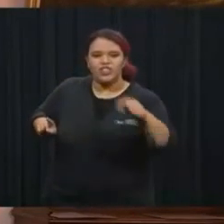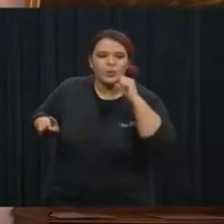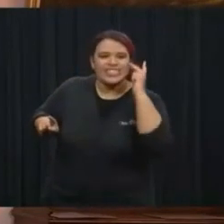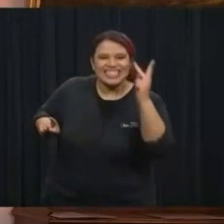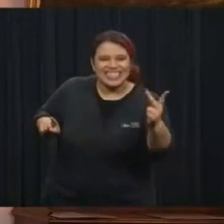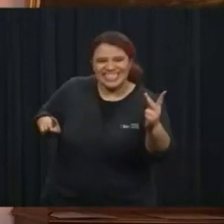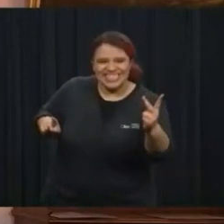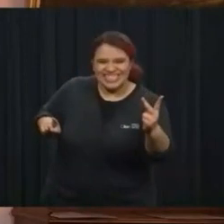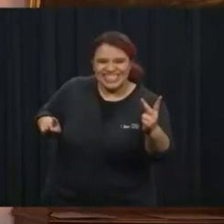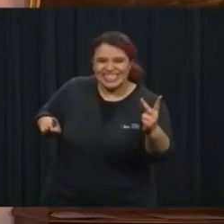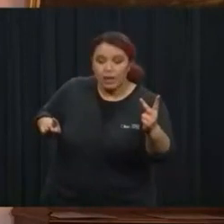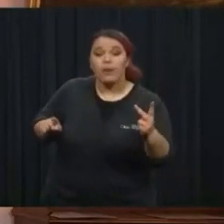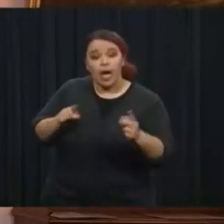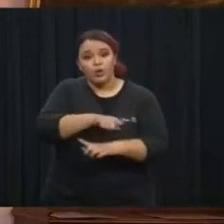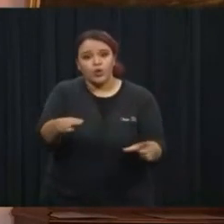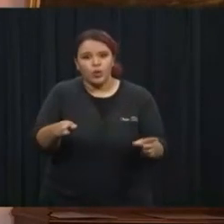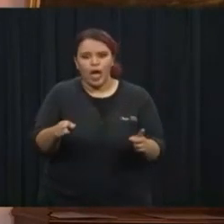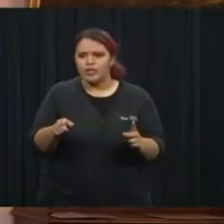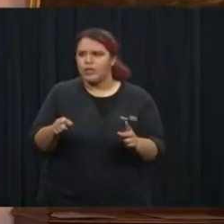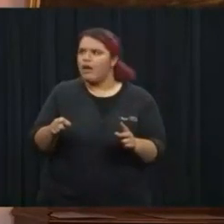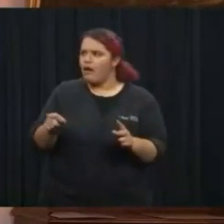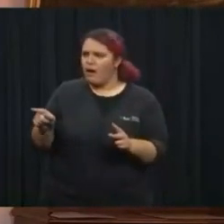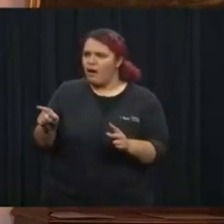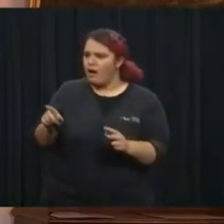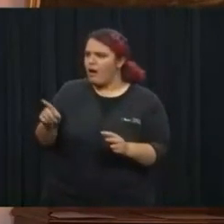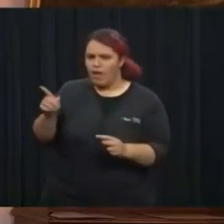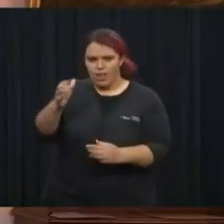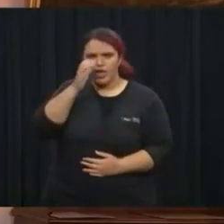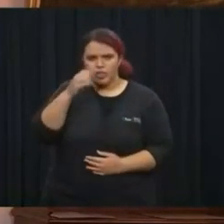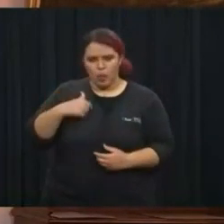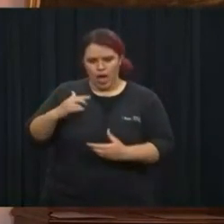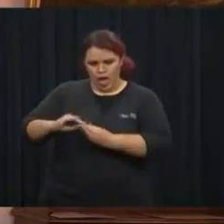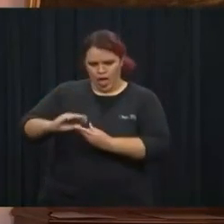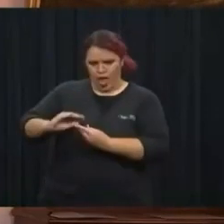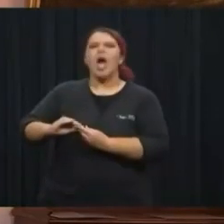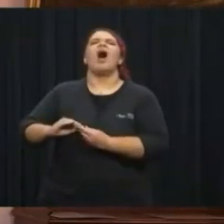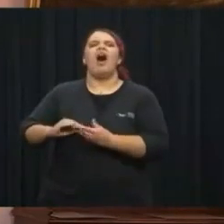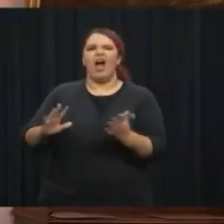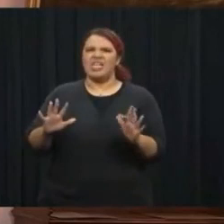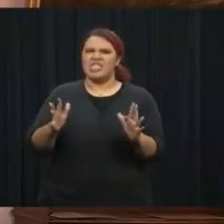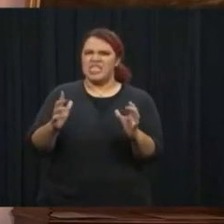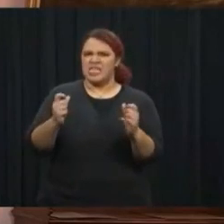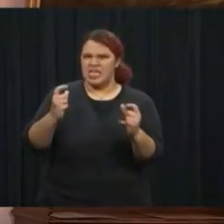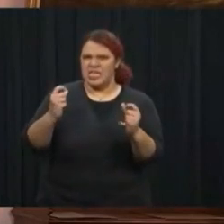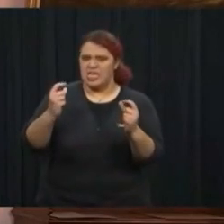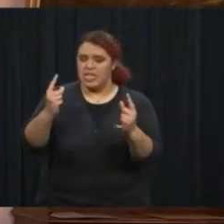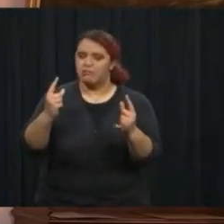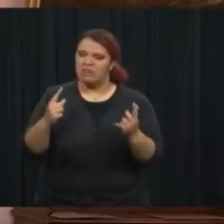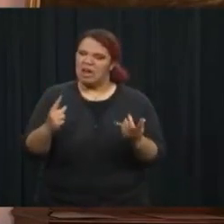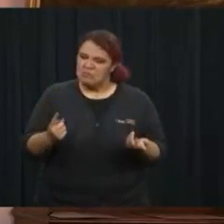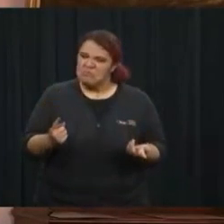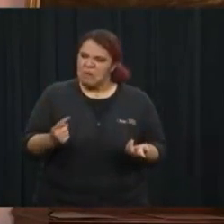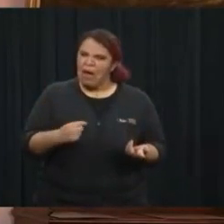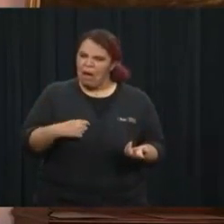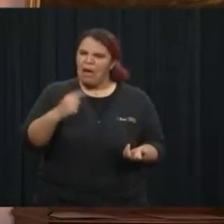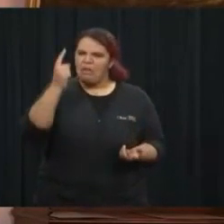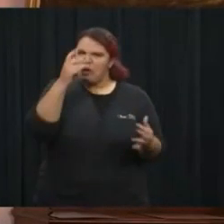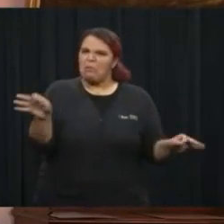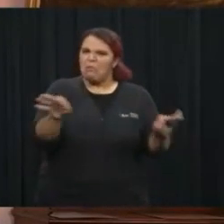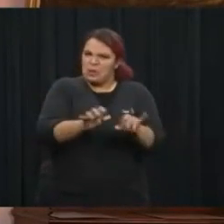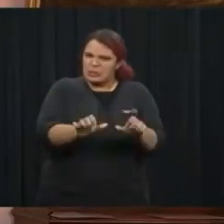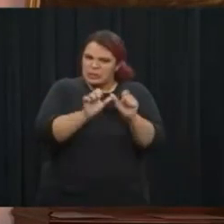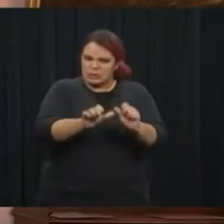do is really in Ohio assume you might be asymptomatic, or even if you have it, I want you to just know that test will